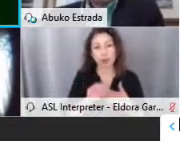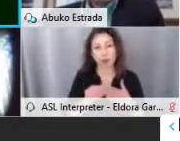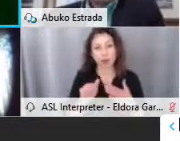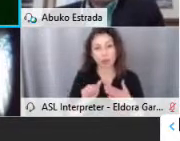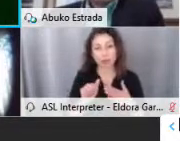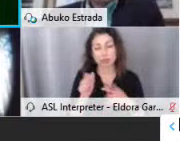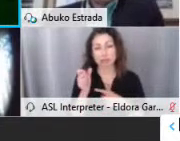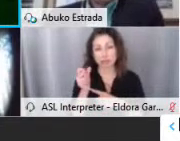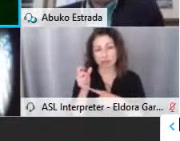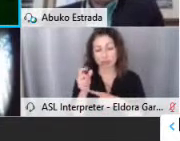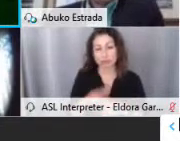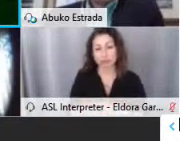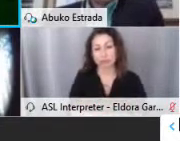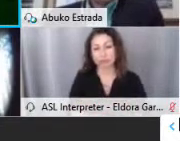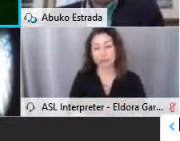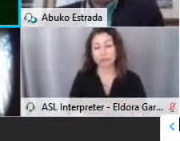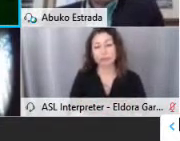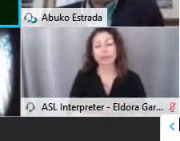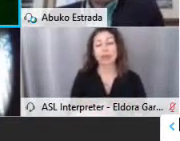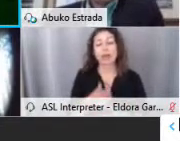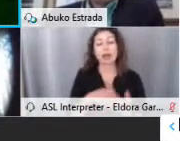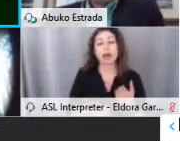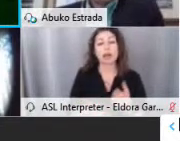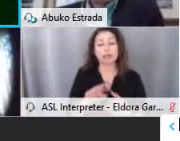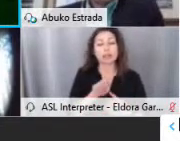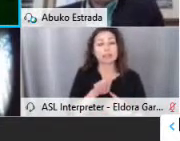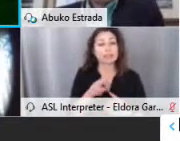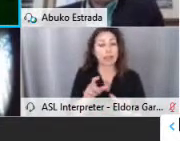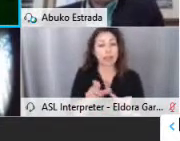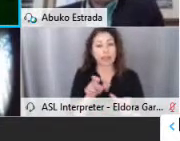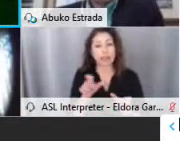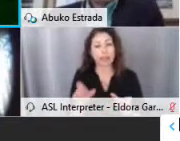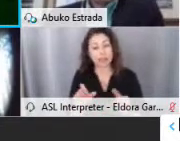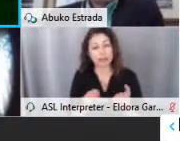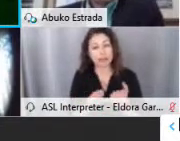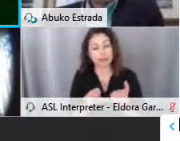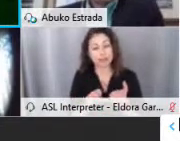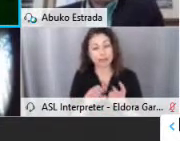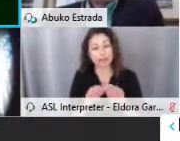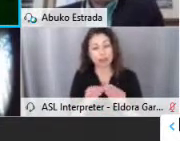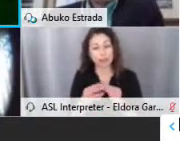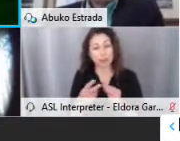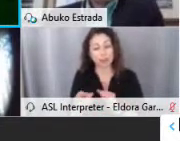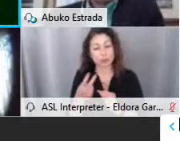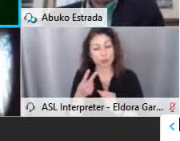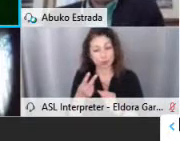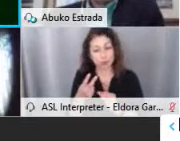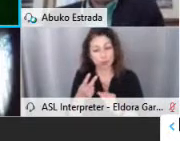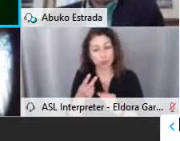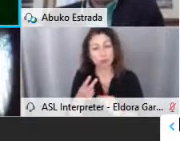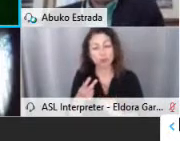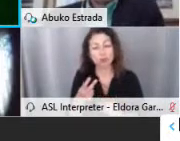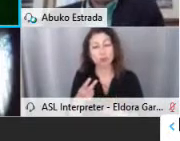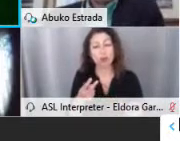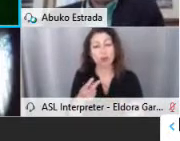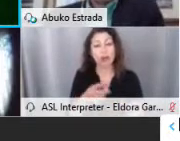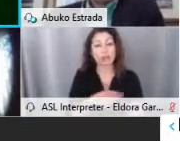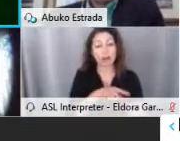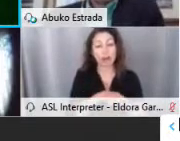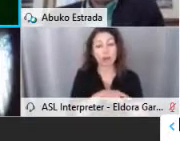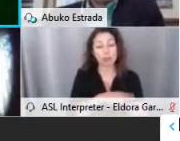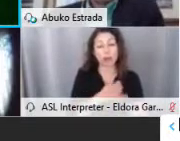$3,667 a year. Under the second proposal, enhanced premium assistance